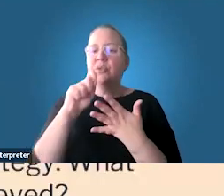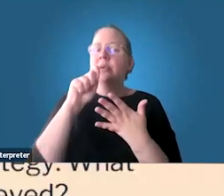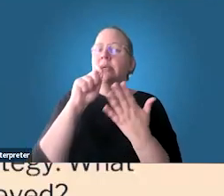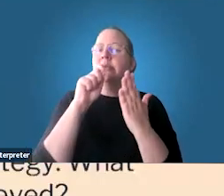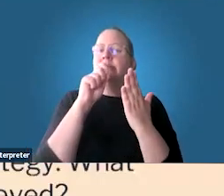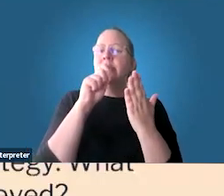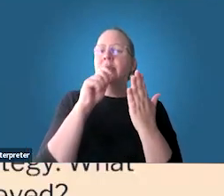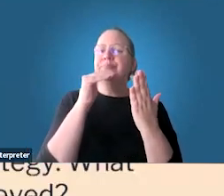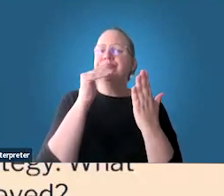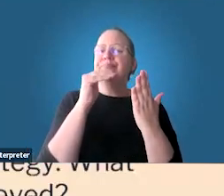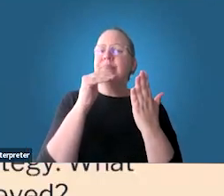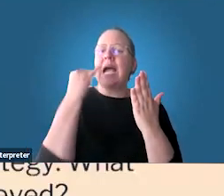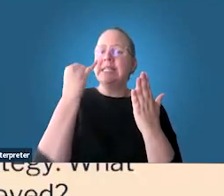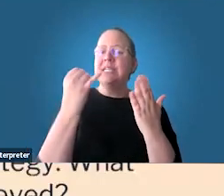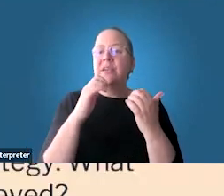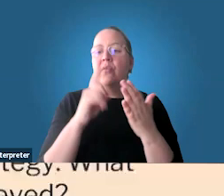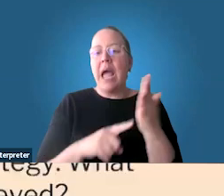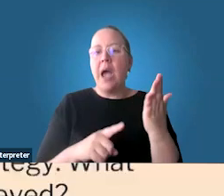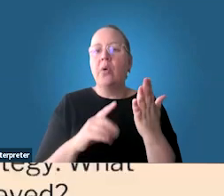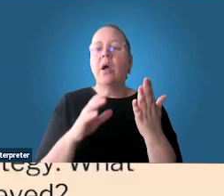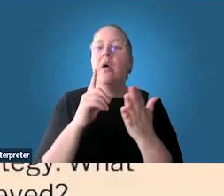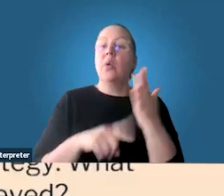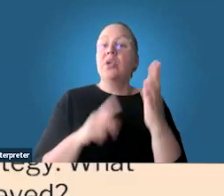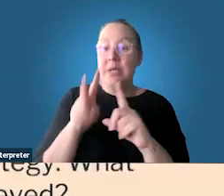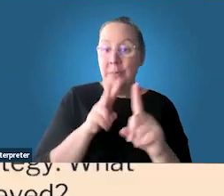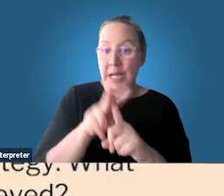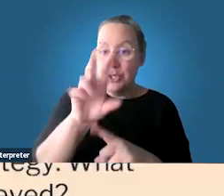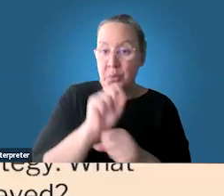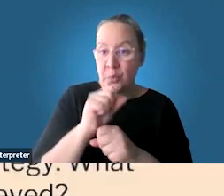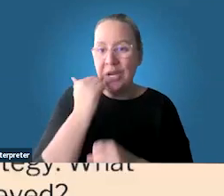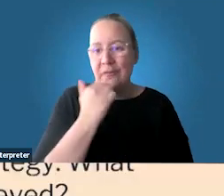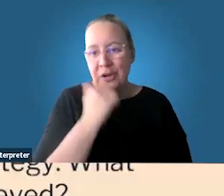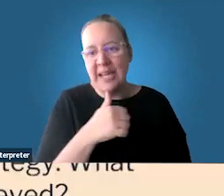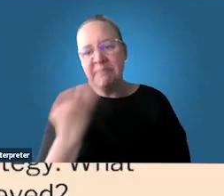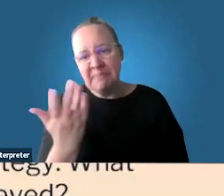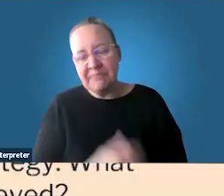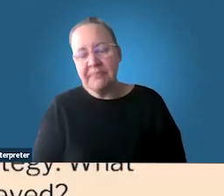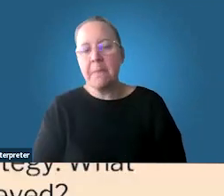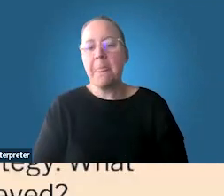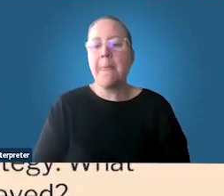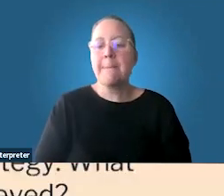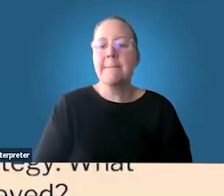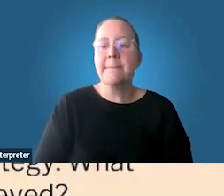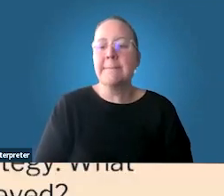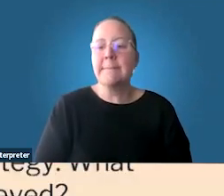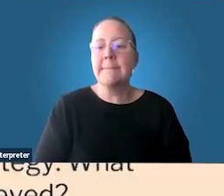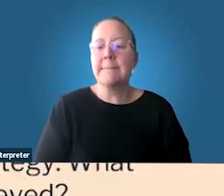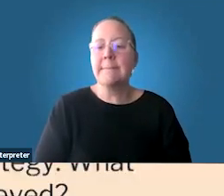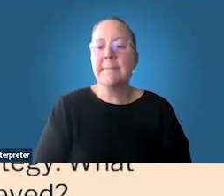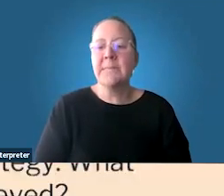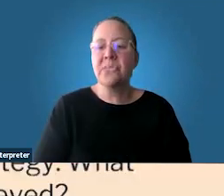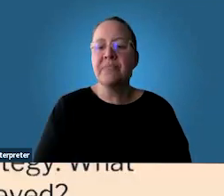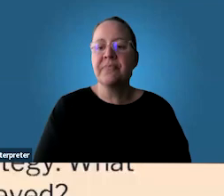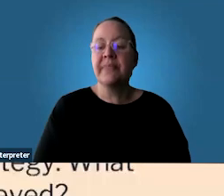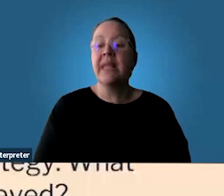into use and into the work that you're doing every day. But so just know that particularly in